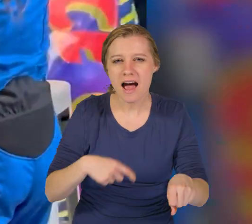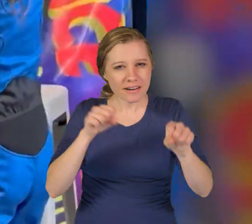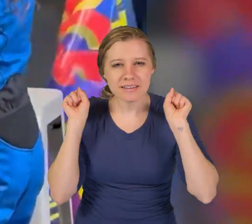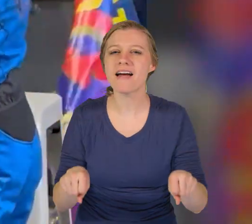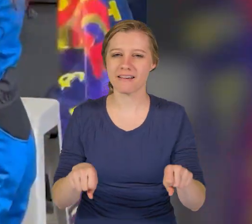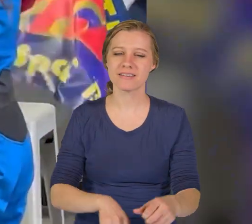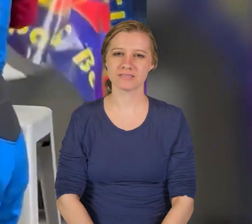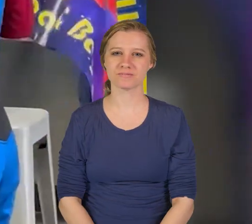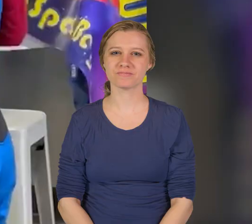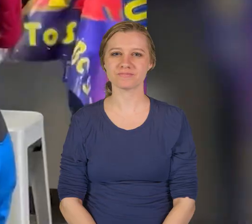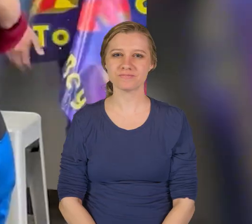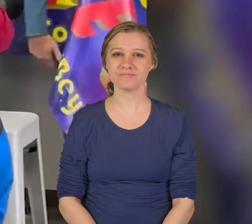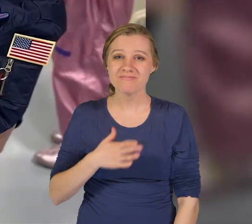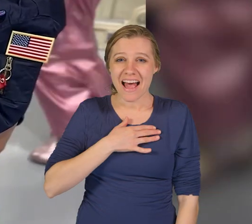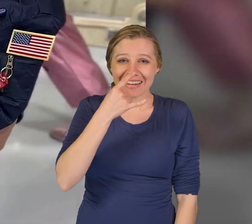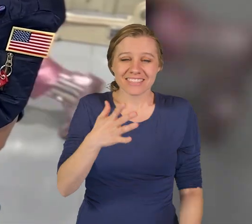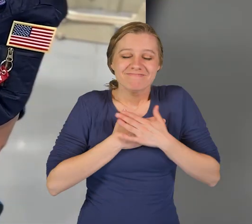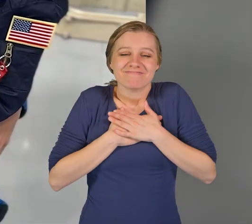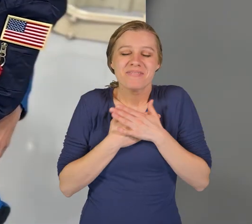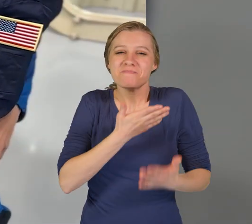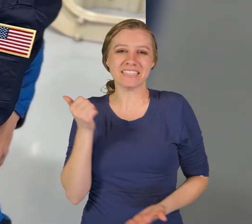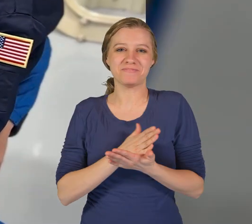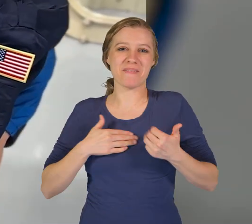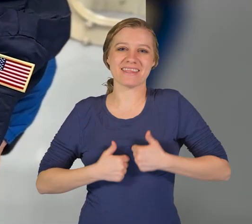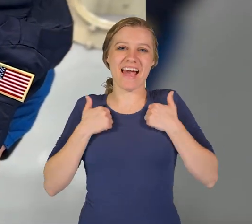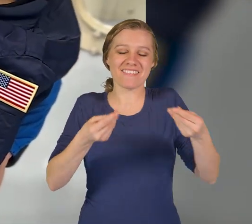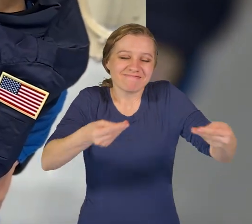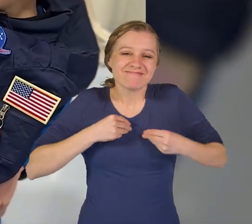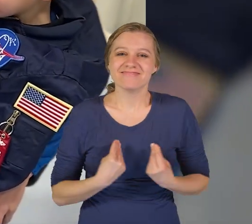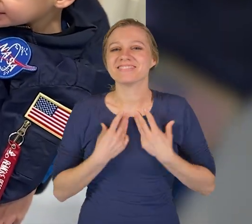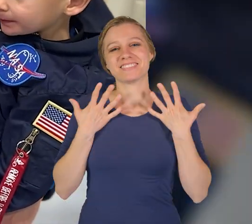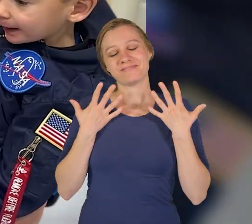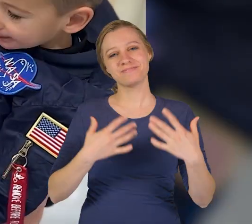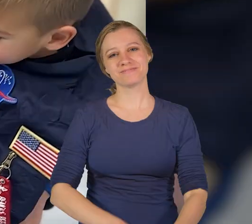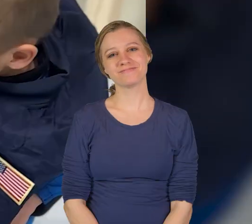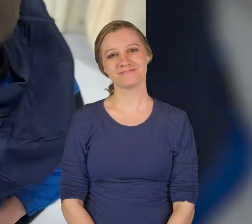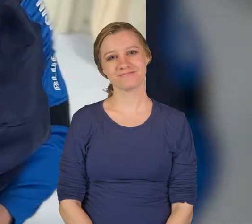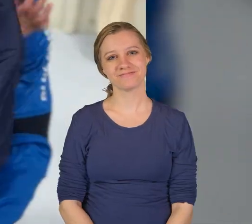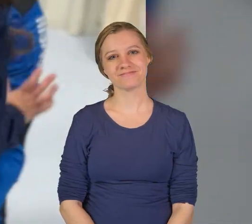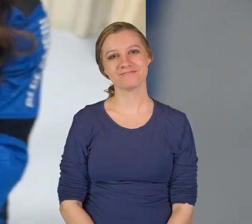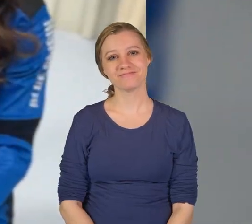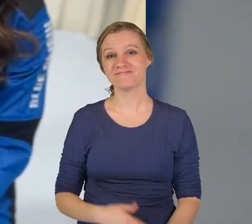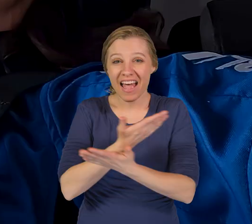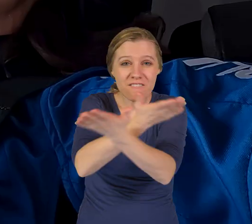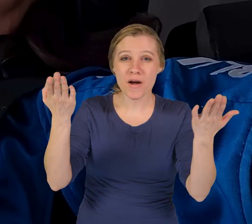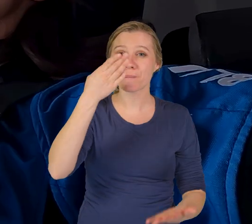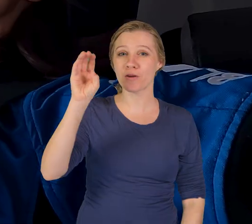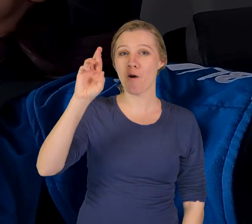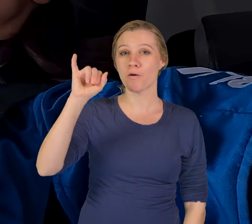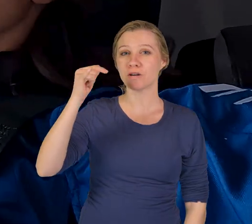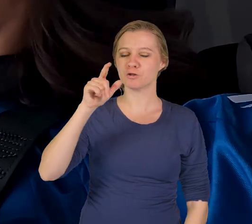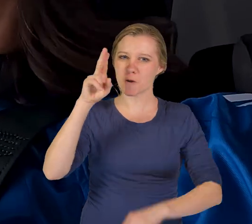that all of this was possible. To my kids for always being the best part of my life.